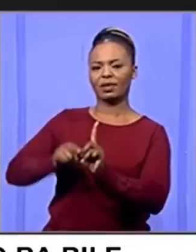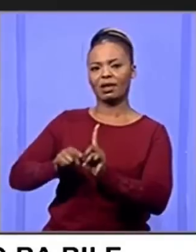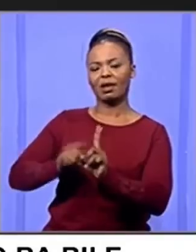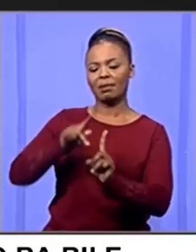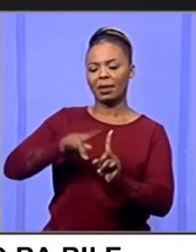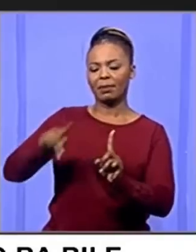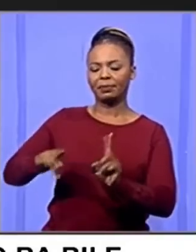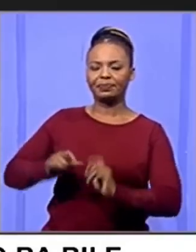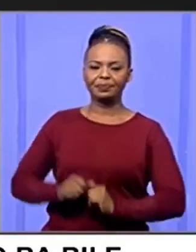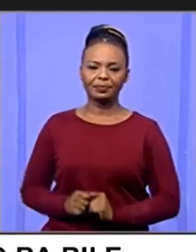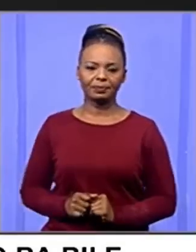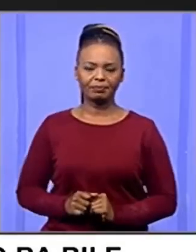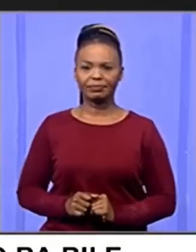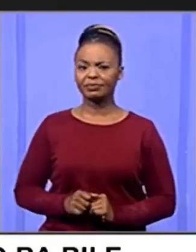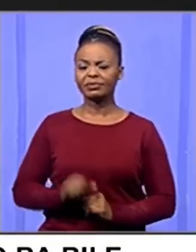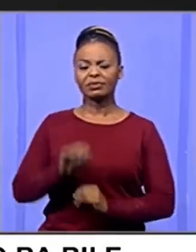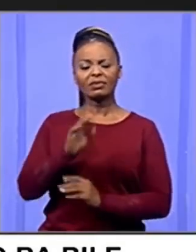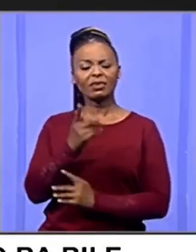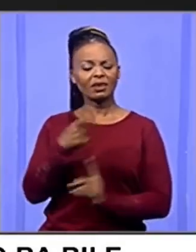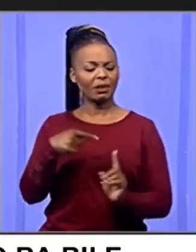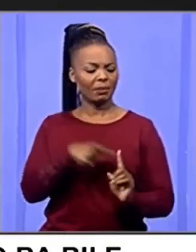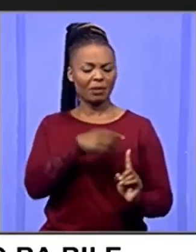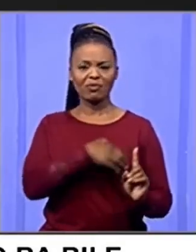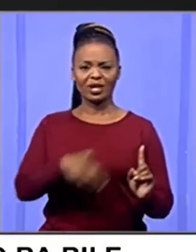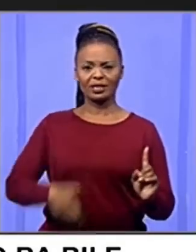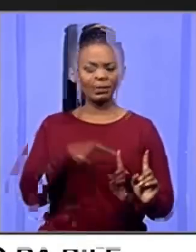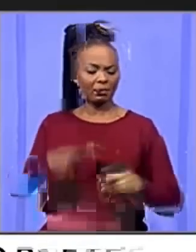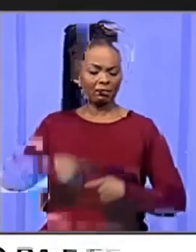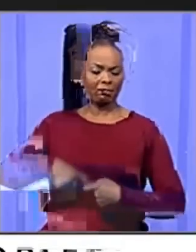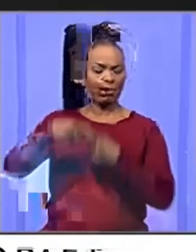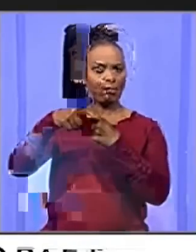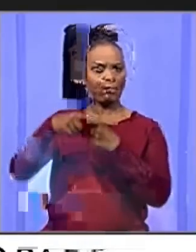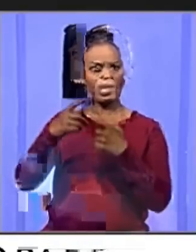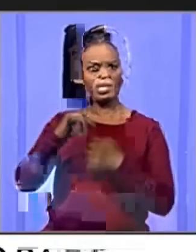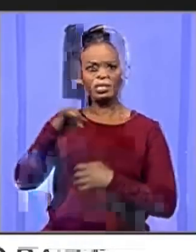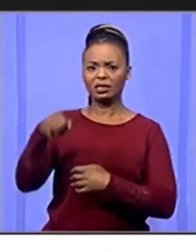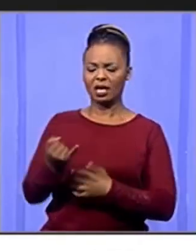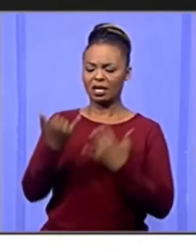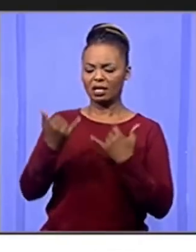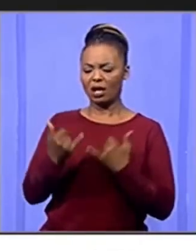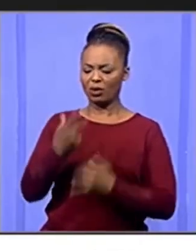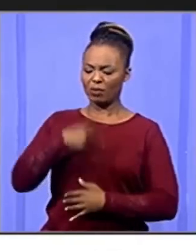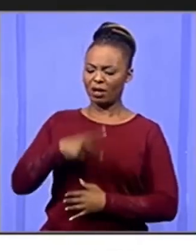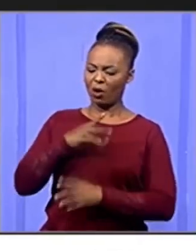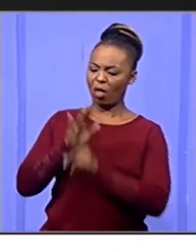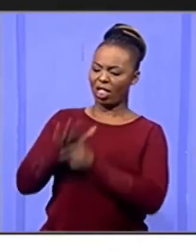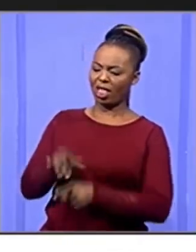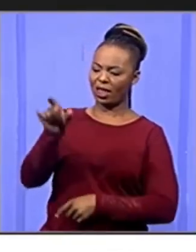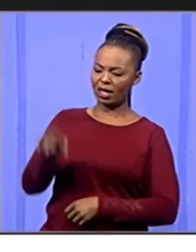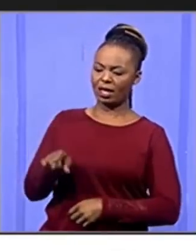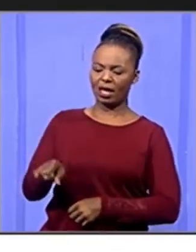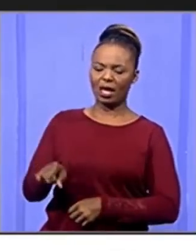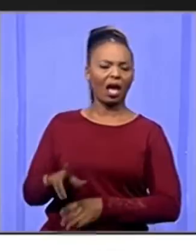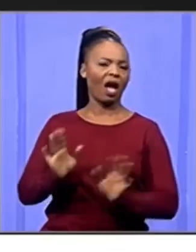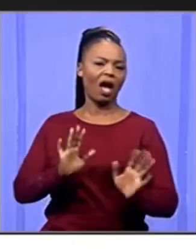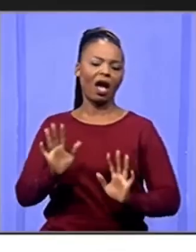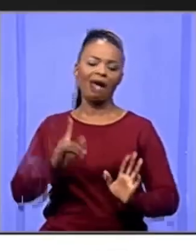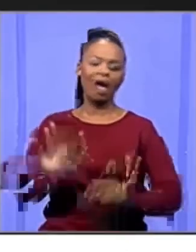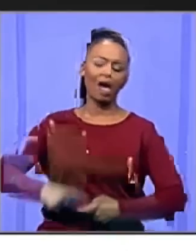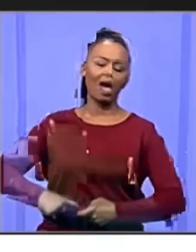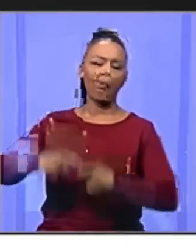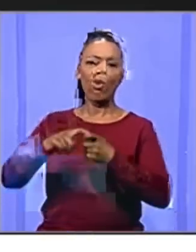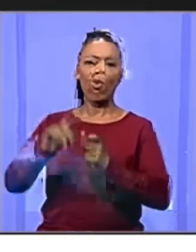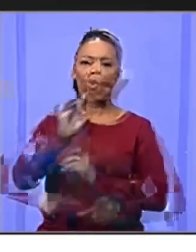mosebetsing. The President did not suspend the public protector to prejudice her. The suspension is only a